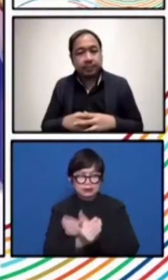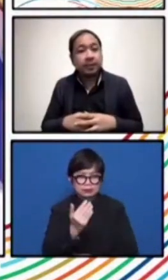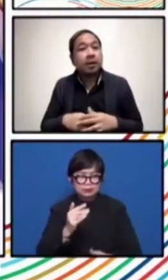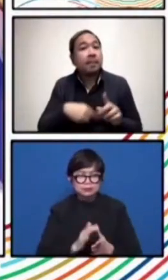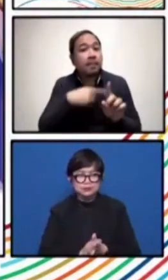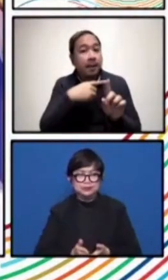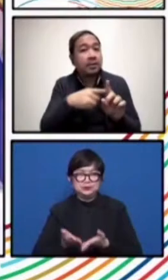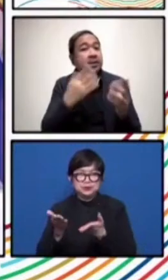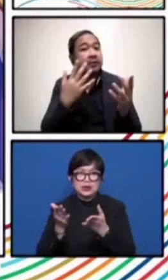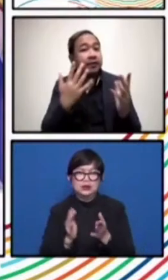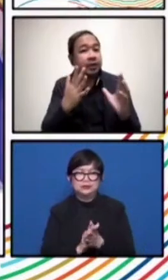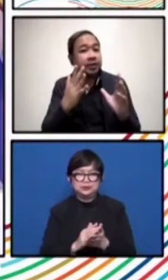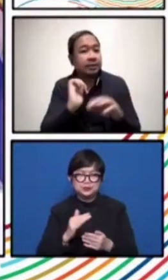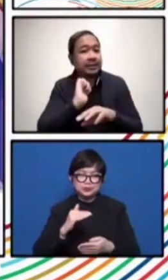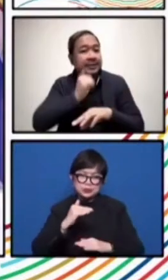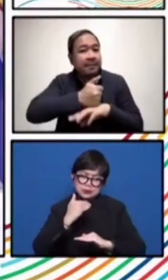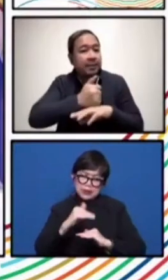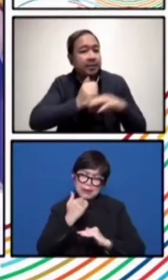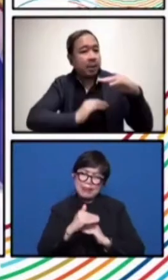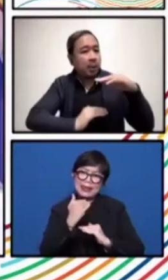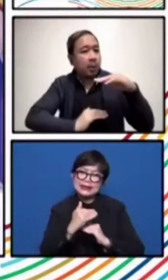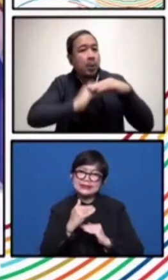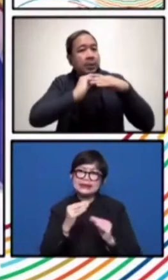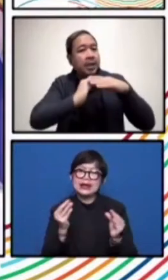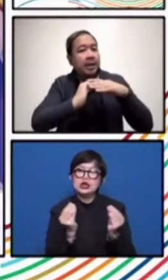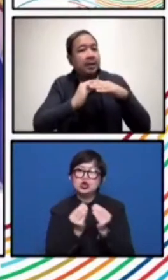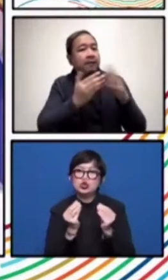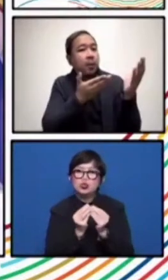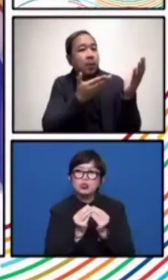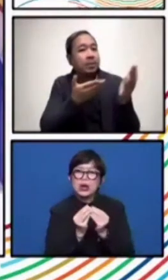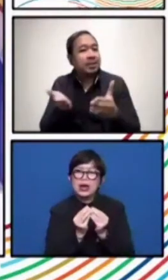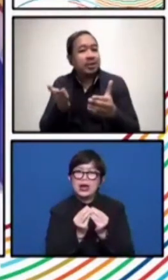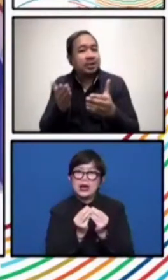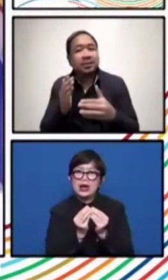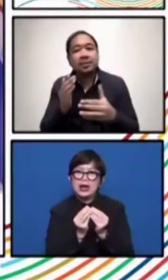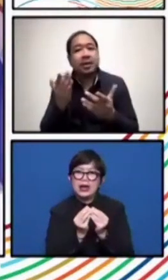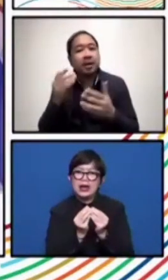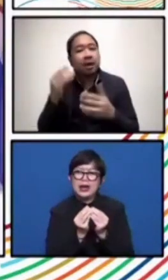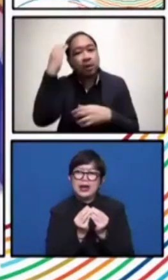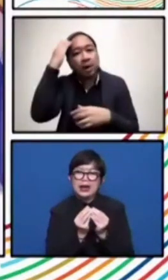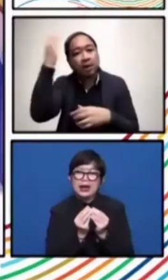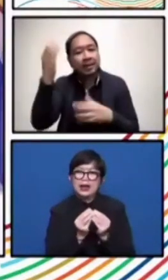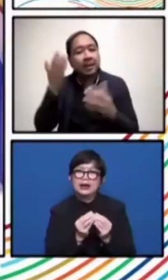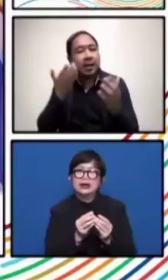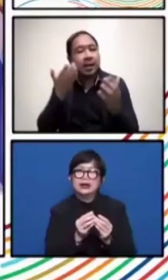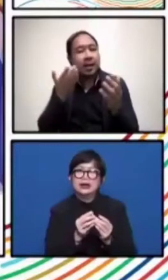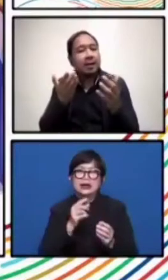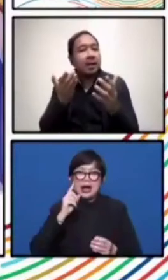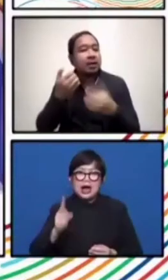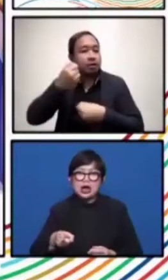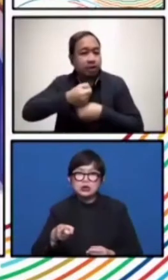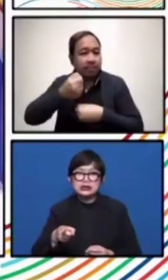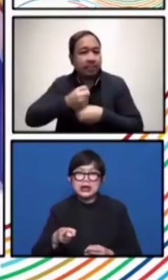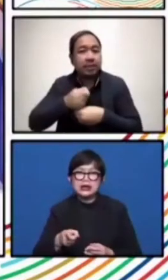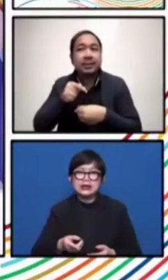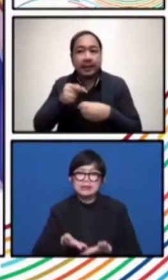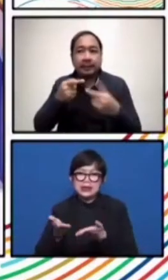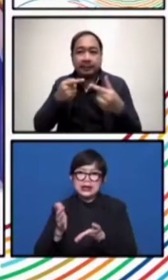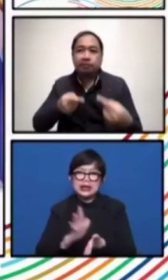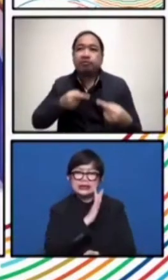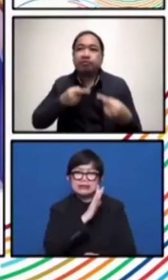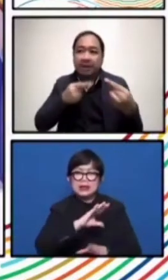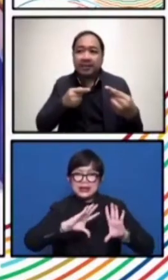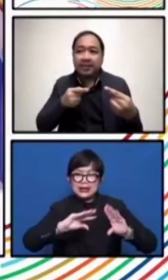pwds within civil service jobs and that has been a challenge but this has happened and this the